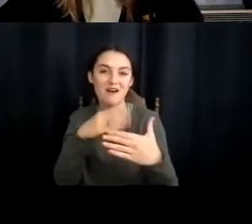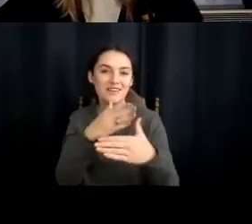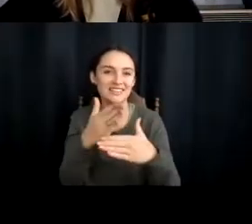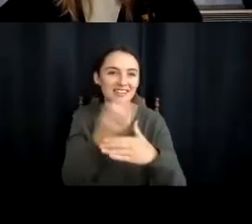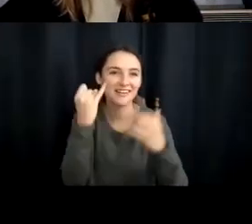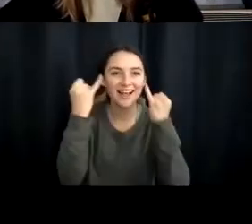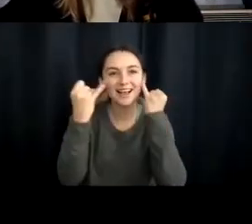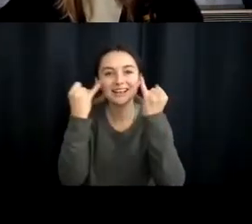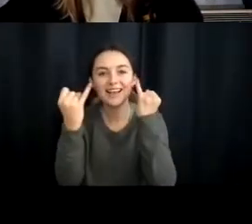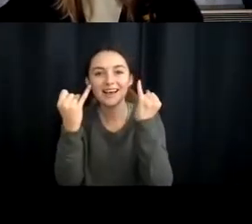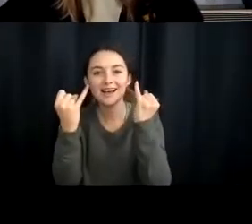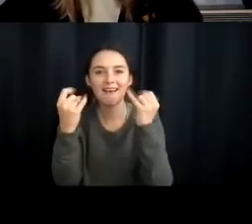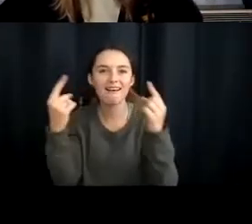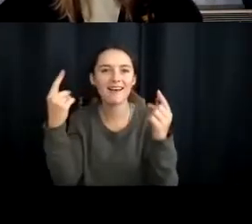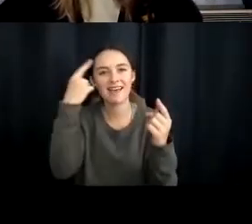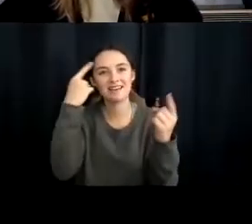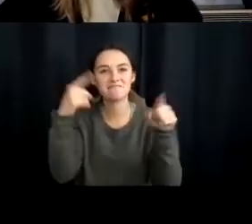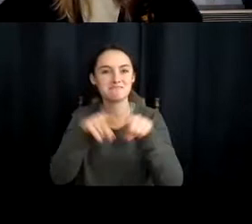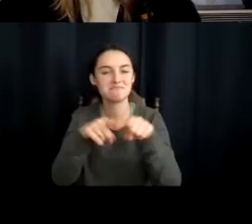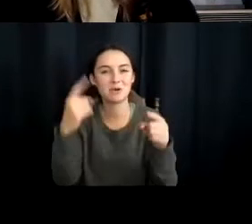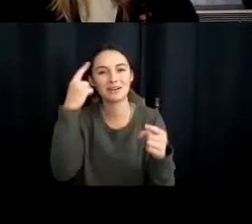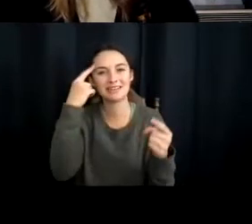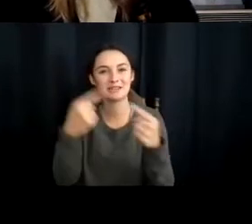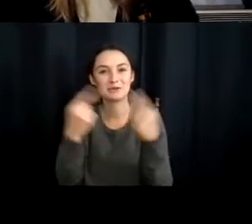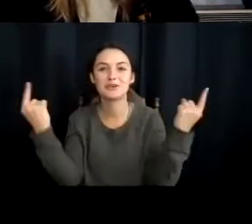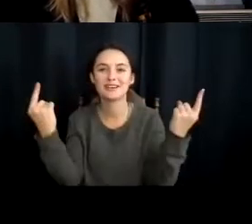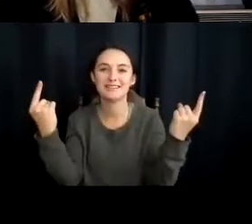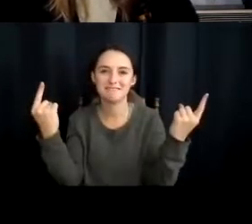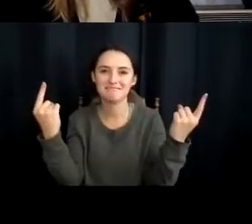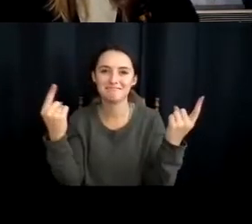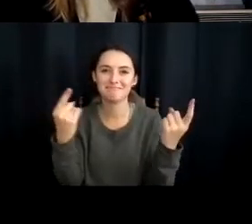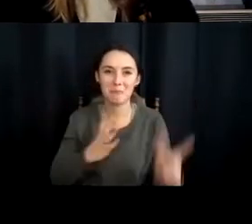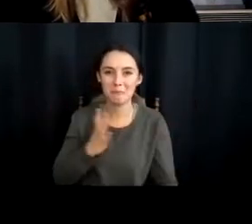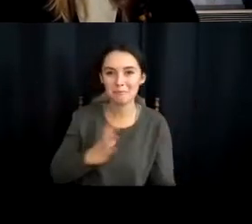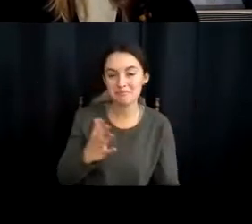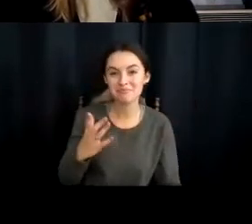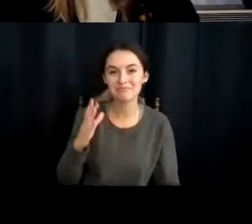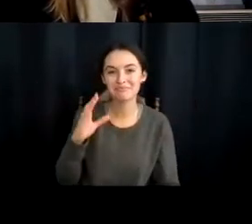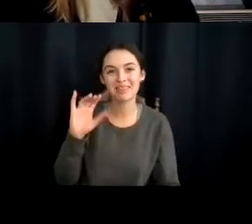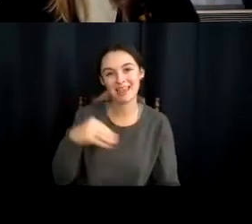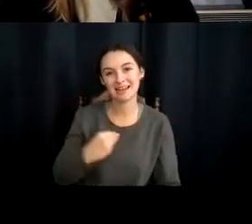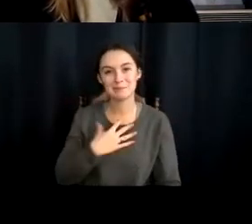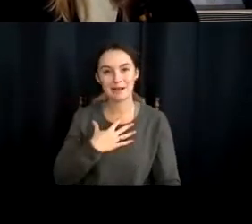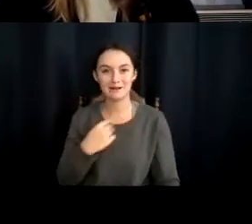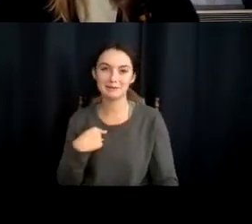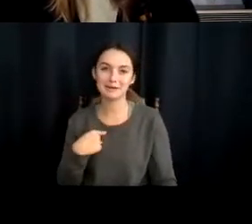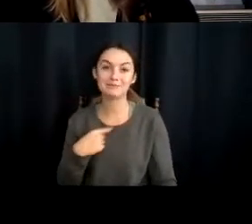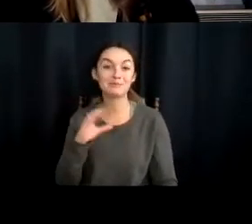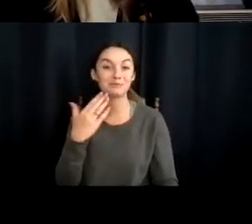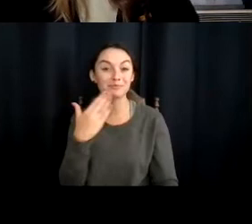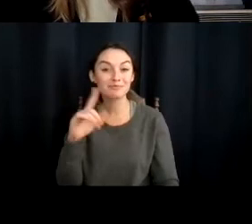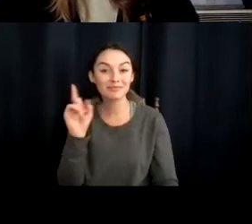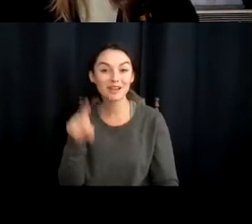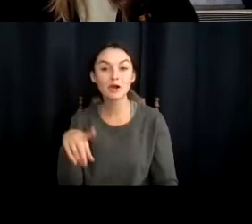ideas and disagreeing civilly. All of those things are things that inspire me. So that's a great question. One